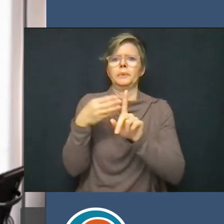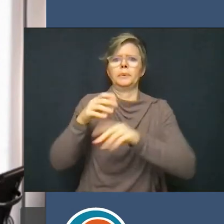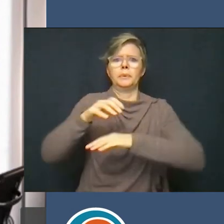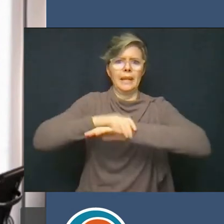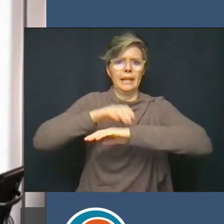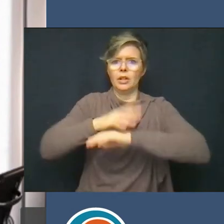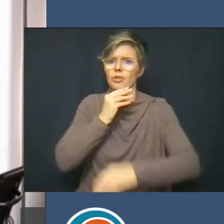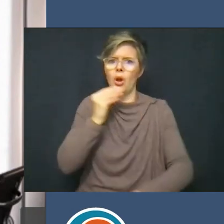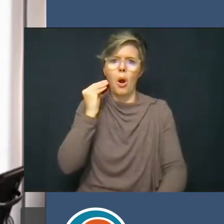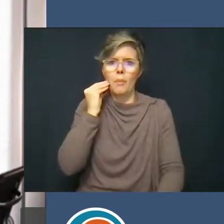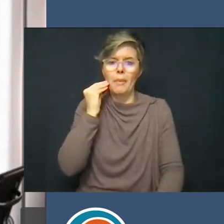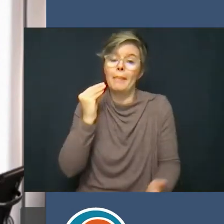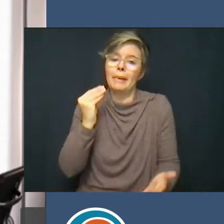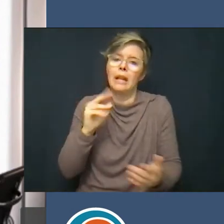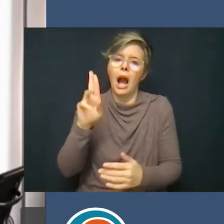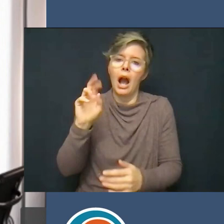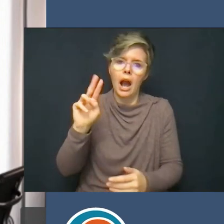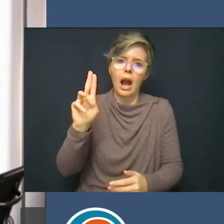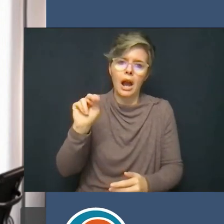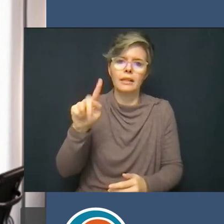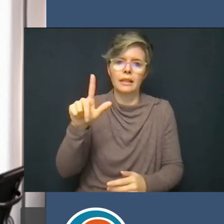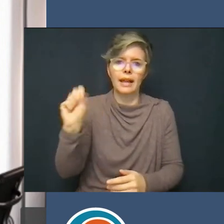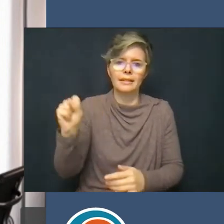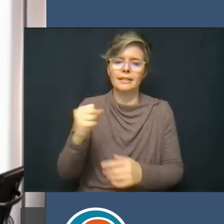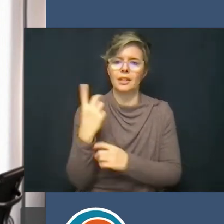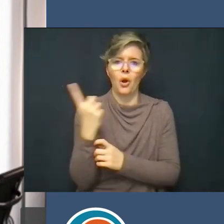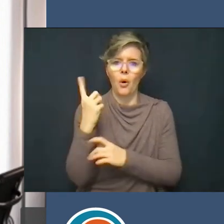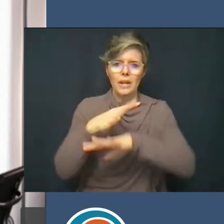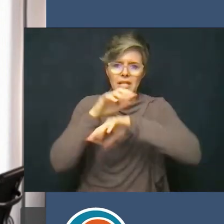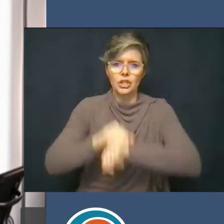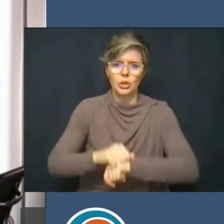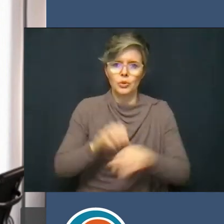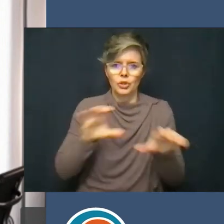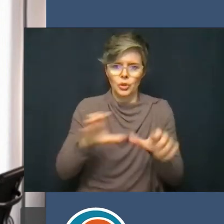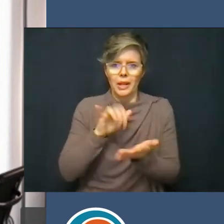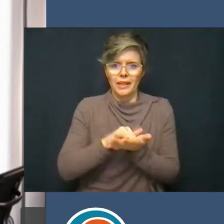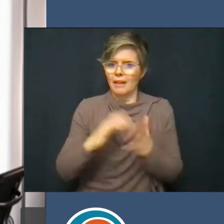anyway before they had their kid, right? If that's what they're used to doing, then yeah, keep doing it.